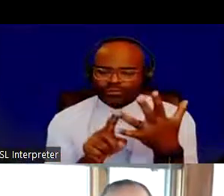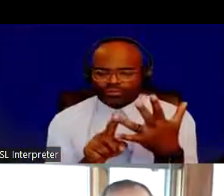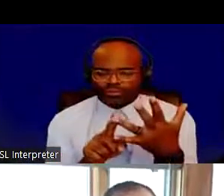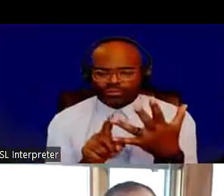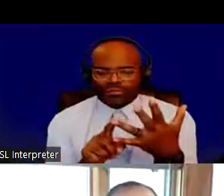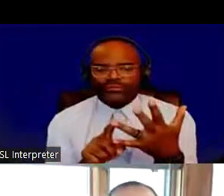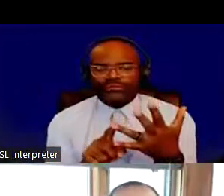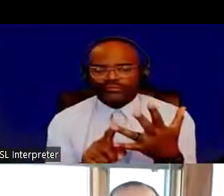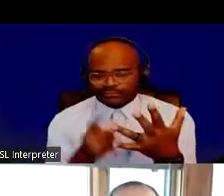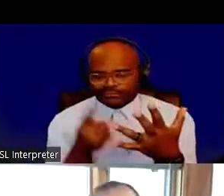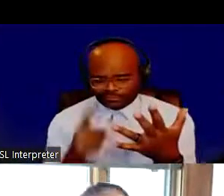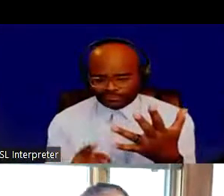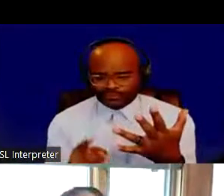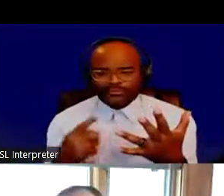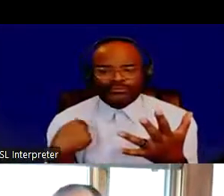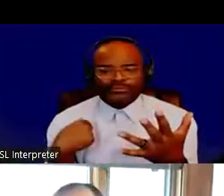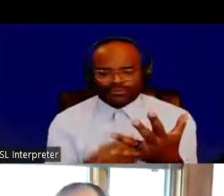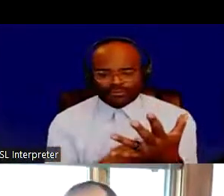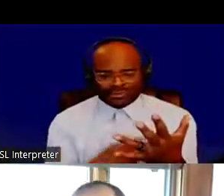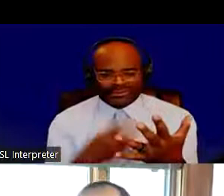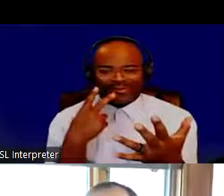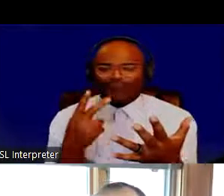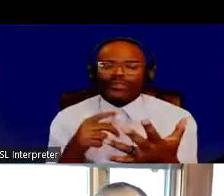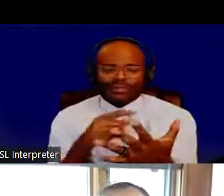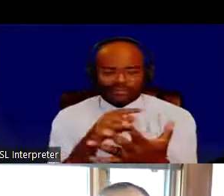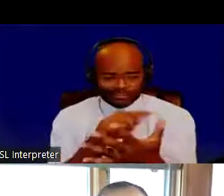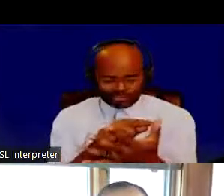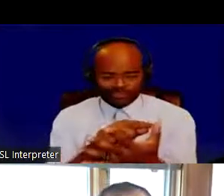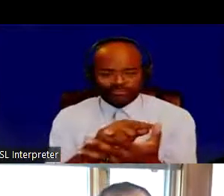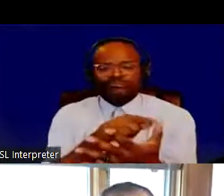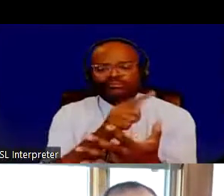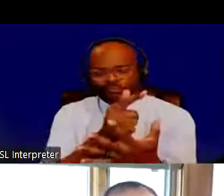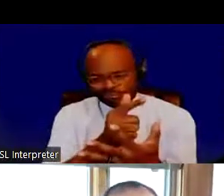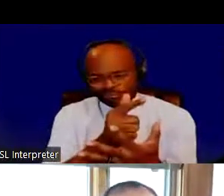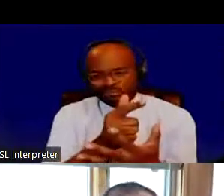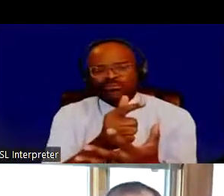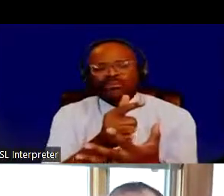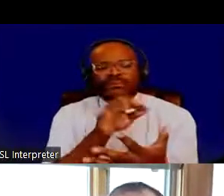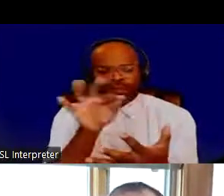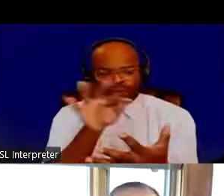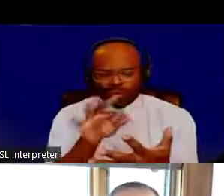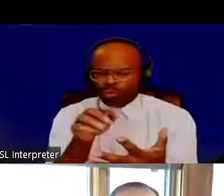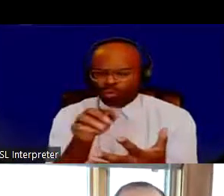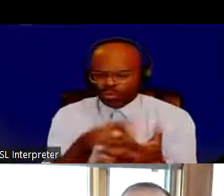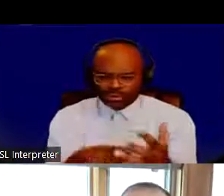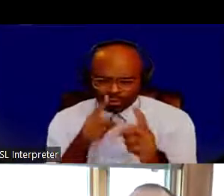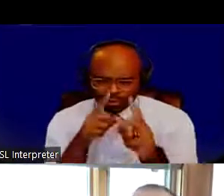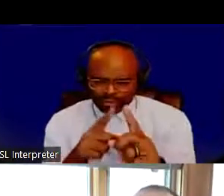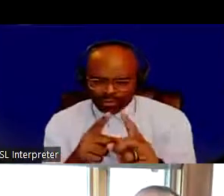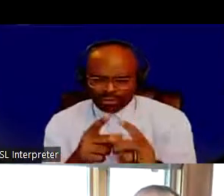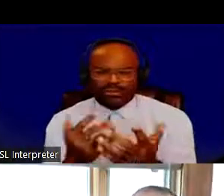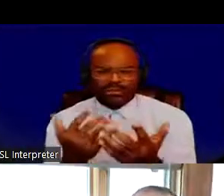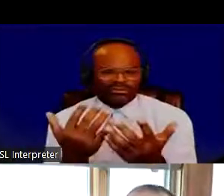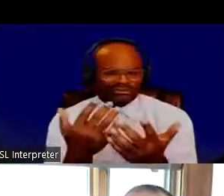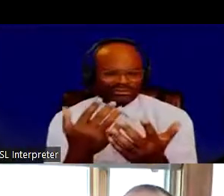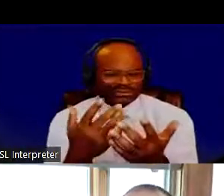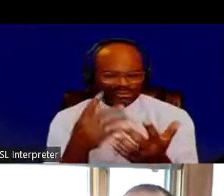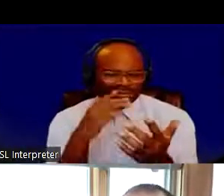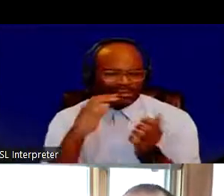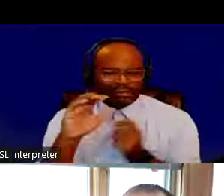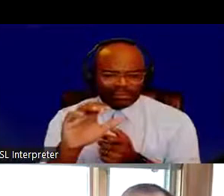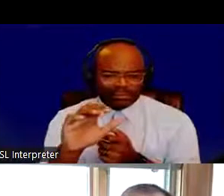we have already walked people through this process of articulating what they want to accomplish, thinking about how climate